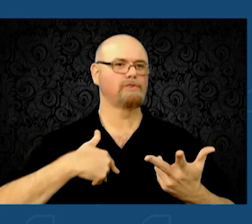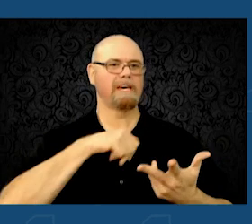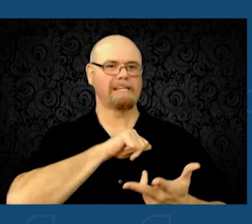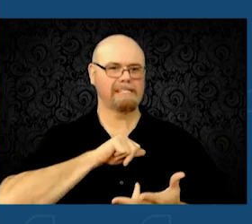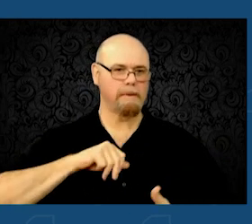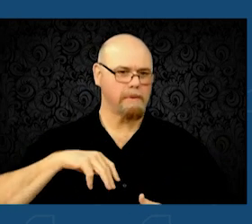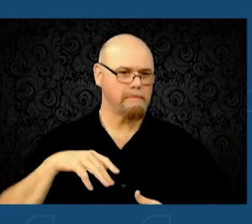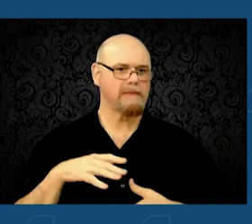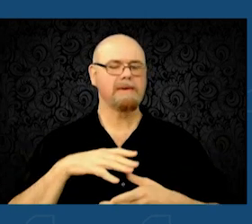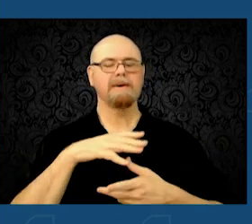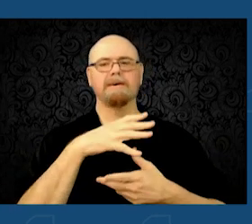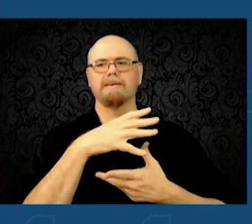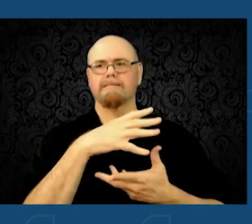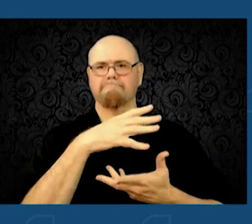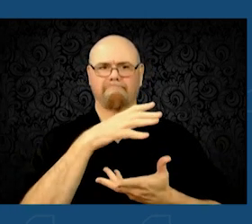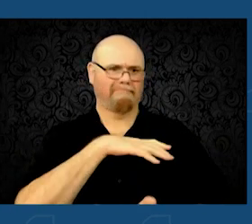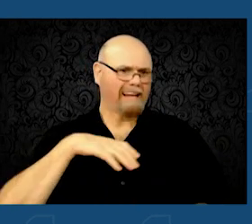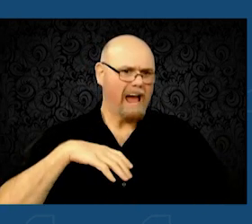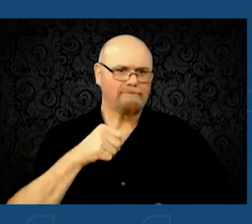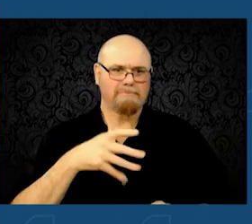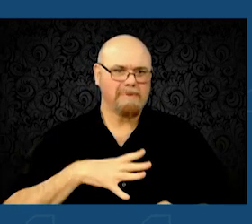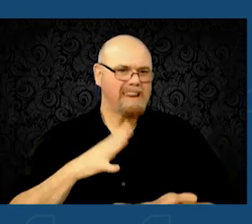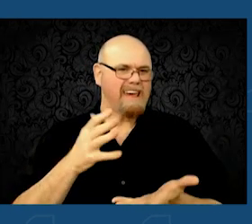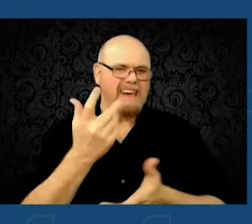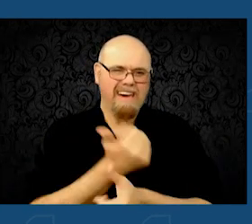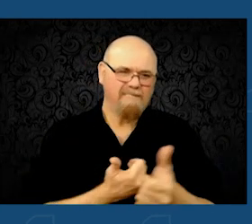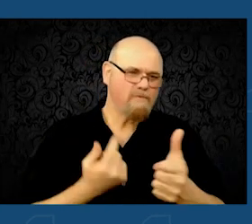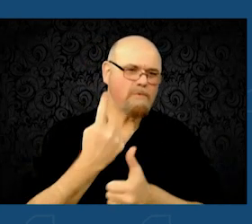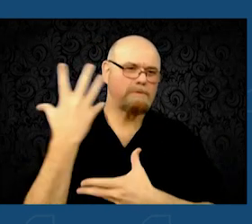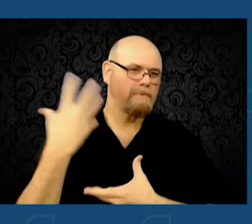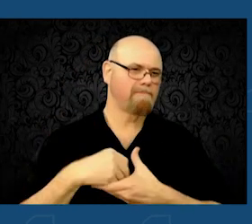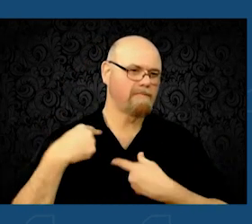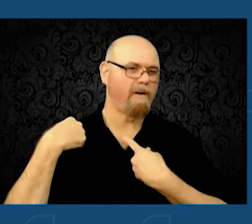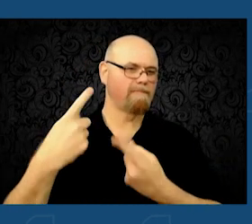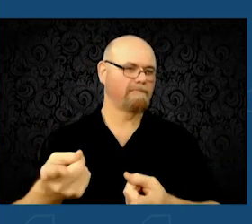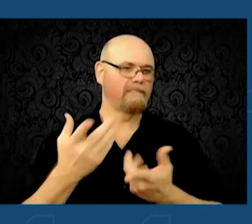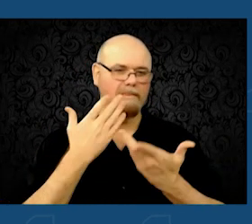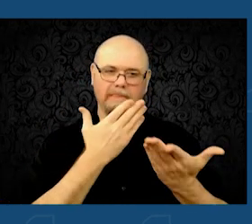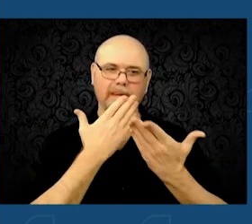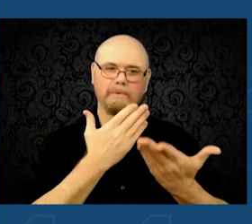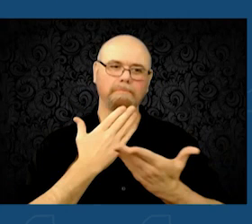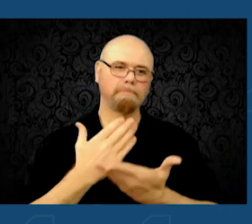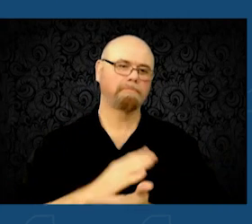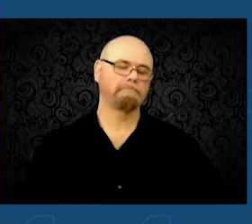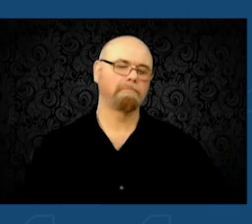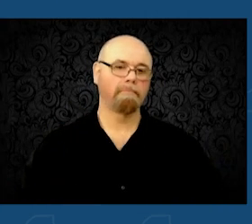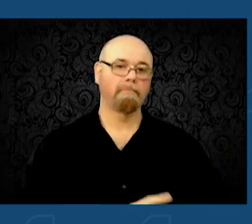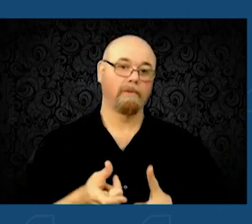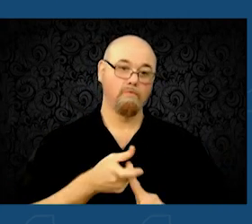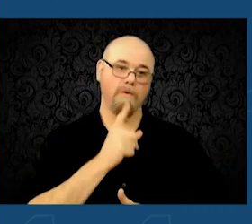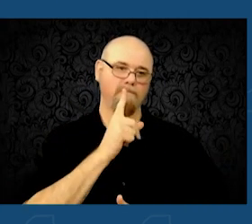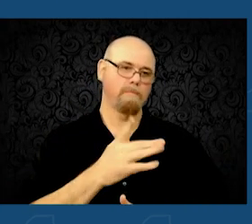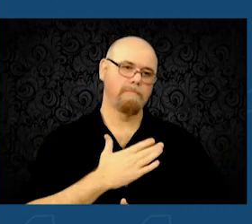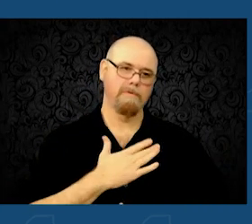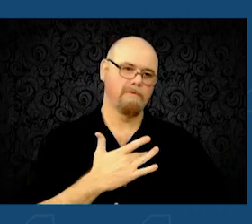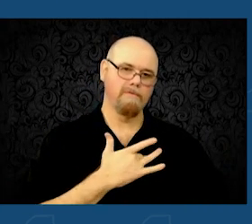councilmen, everyone's been engaged. Thank you very much. From the bottom of my heart, we can't do it